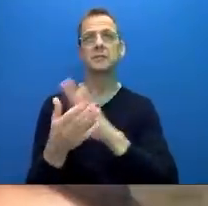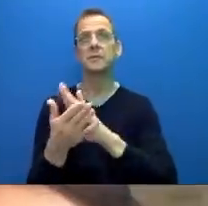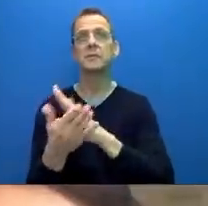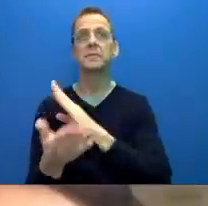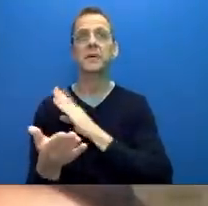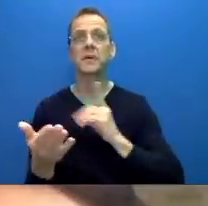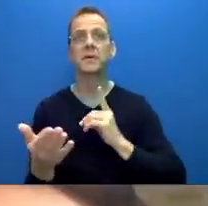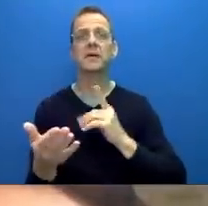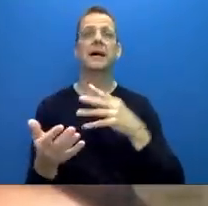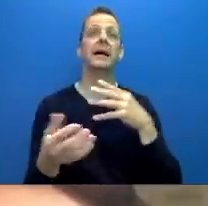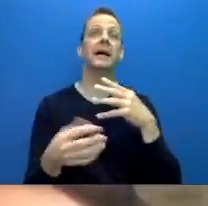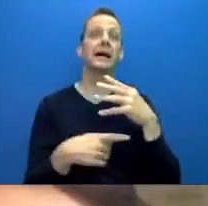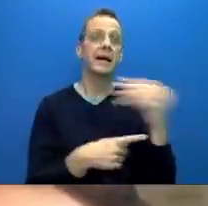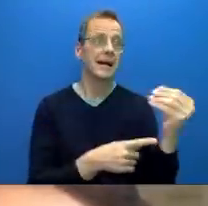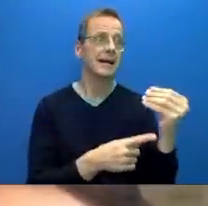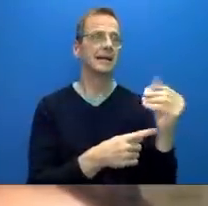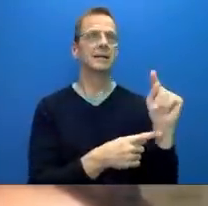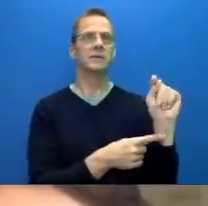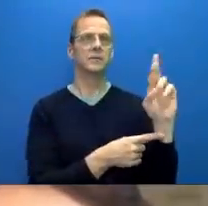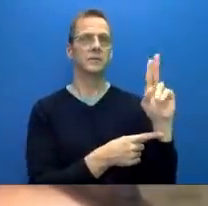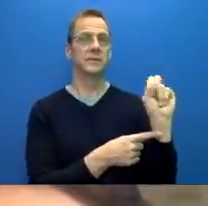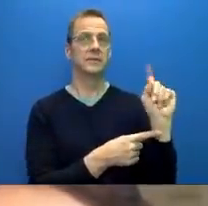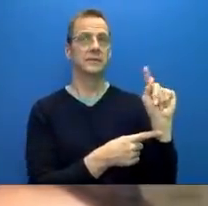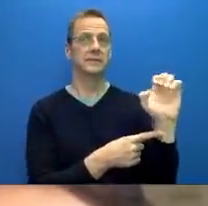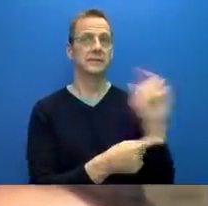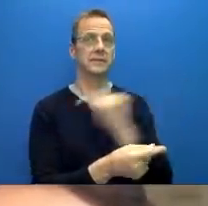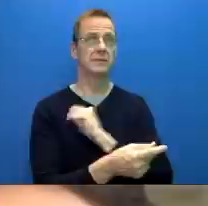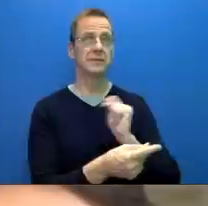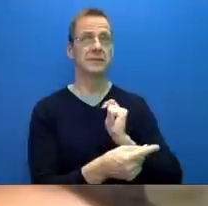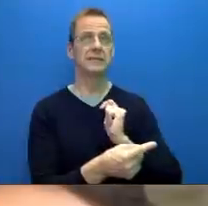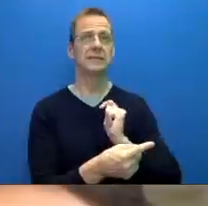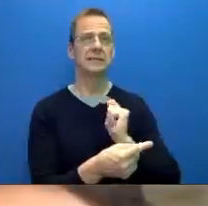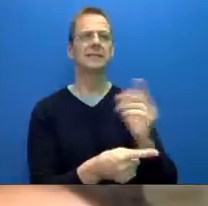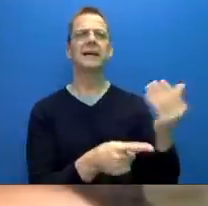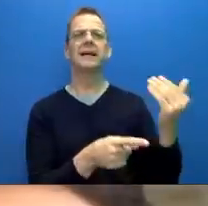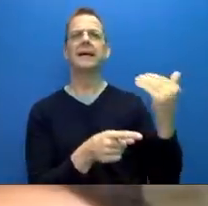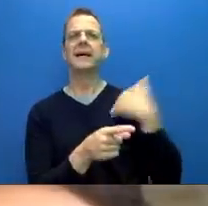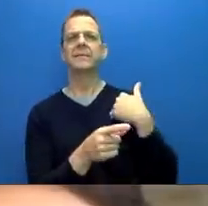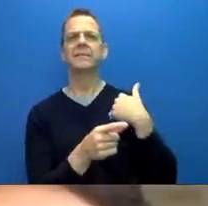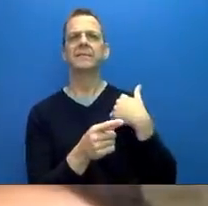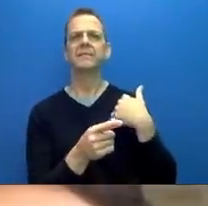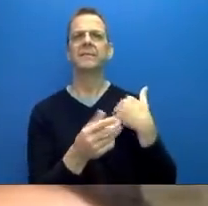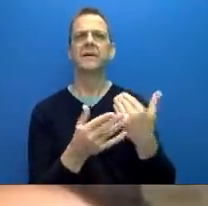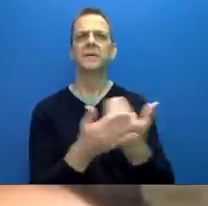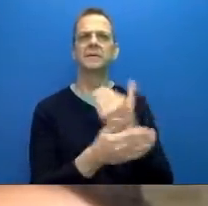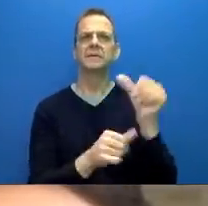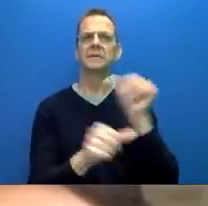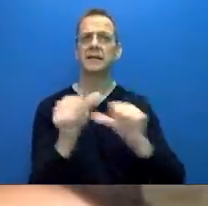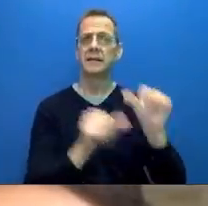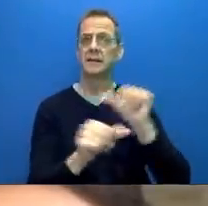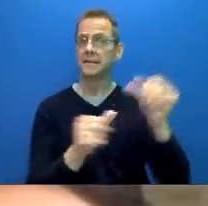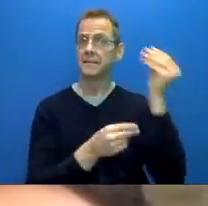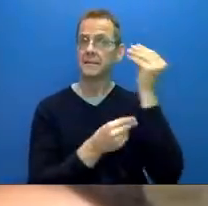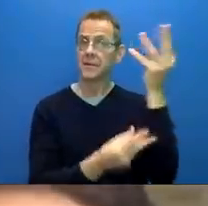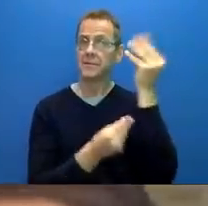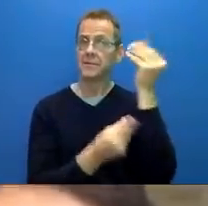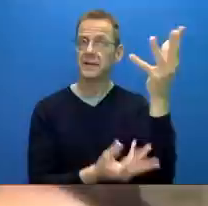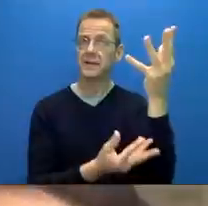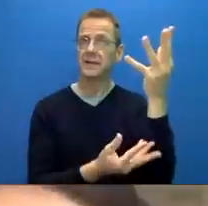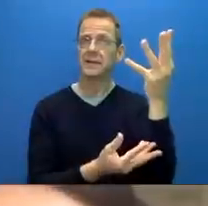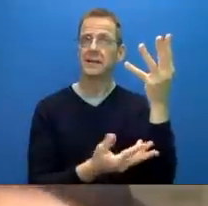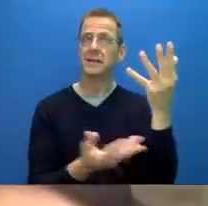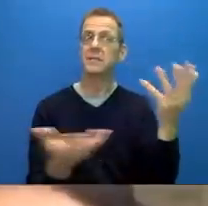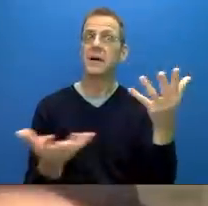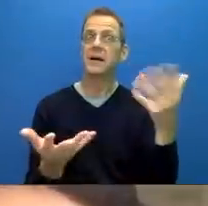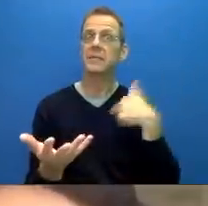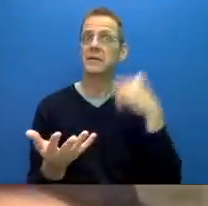latest science that they can get around this, so that we know, you know, what we knew in March 2020 and what we know now are entirely different things, and to make